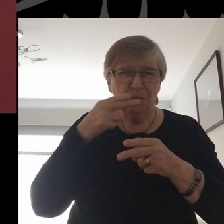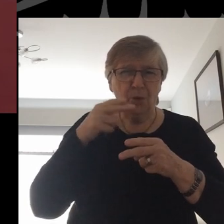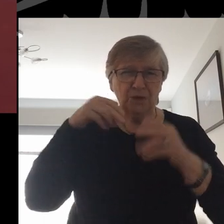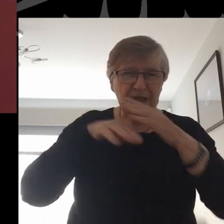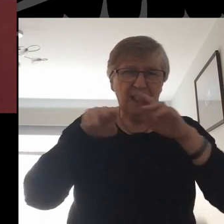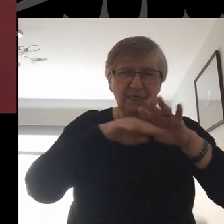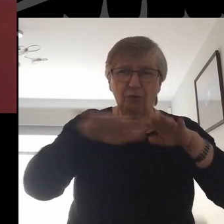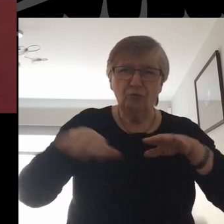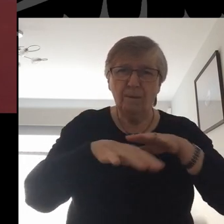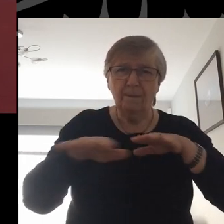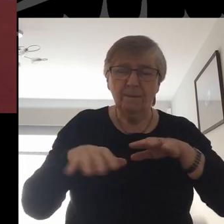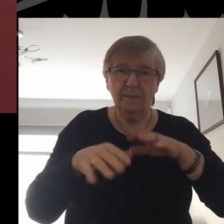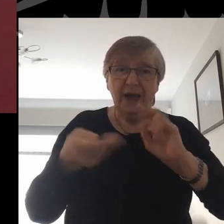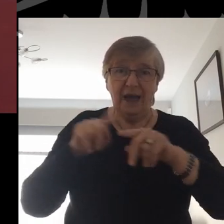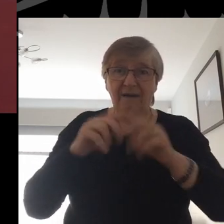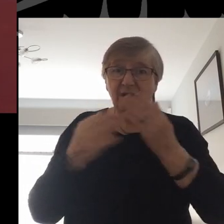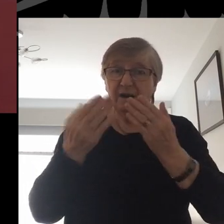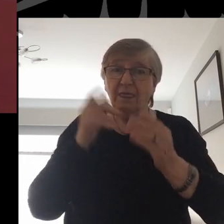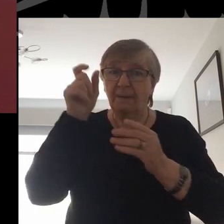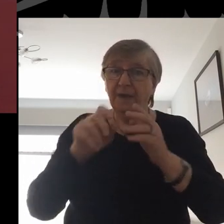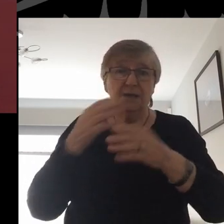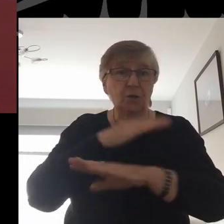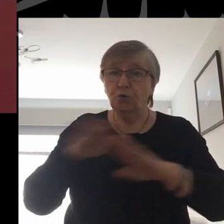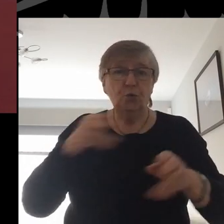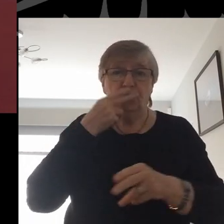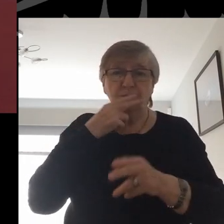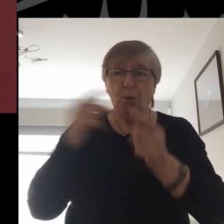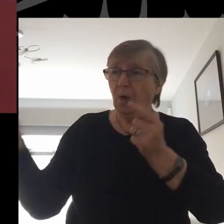a non-smoker is with them, they certainly do.